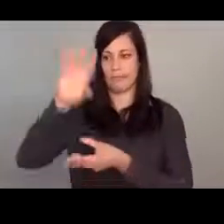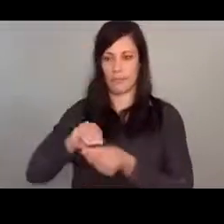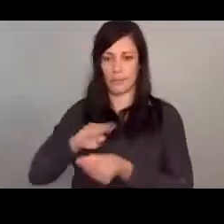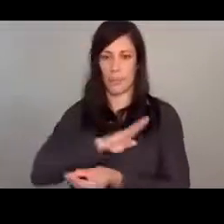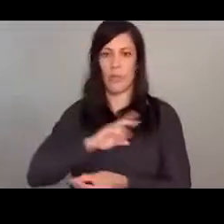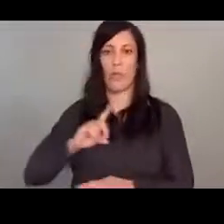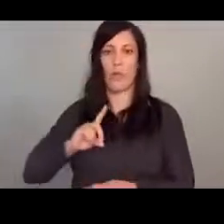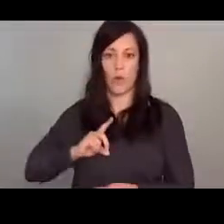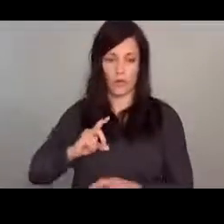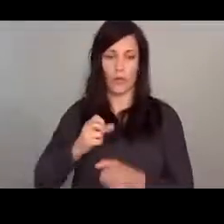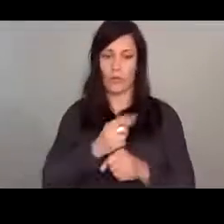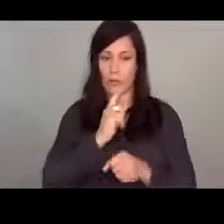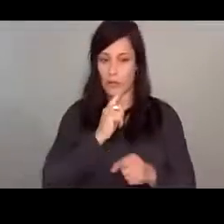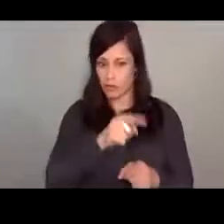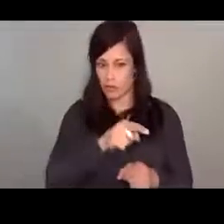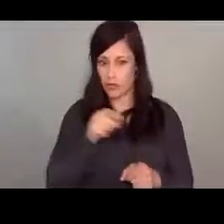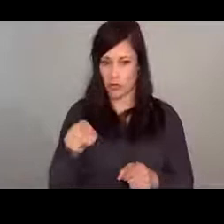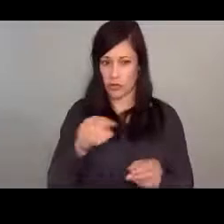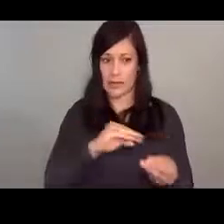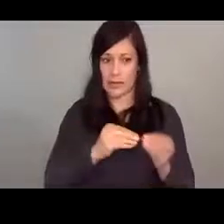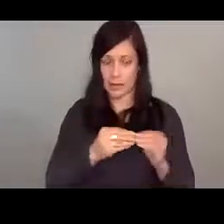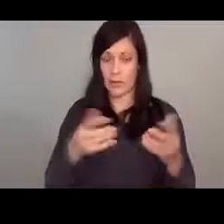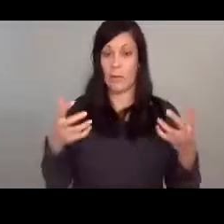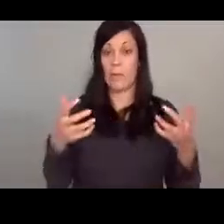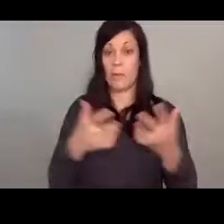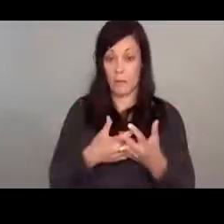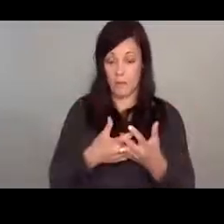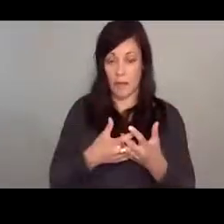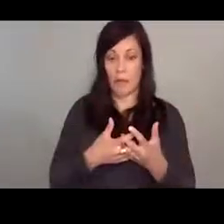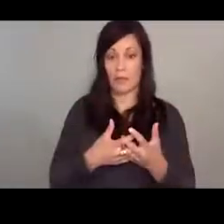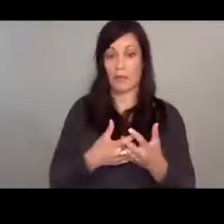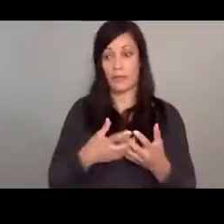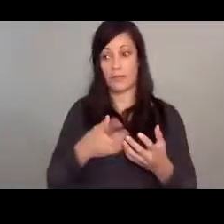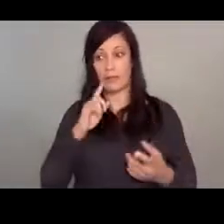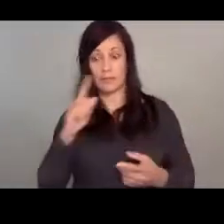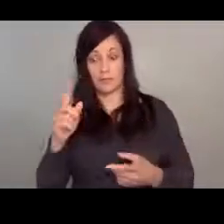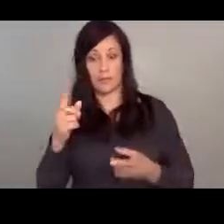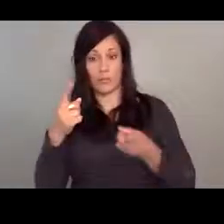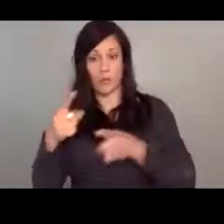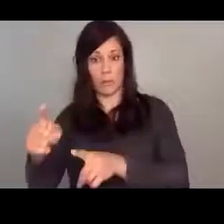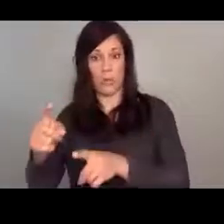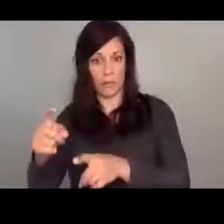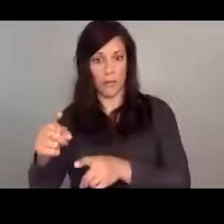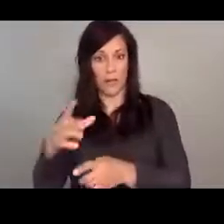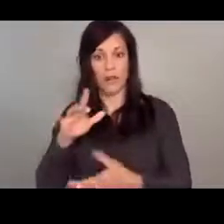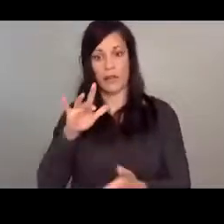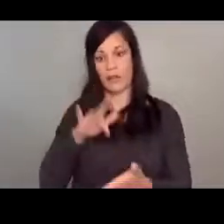should make sure that that matches what's actually happening in reality, and then you can mark complete.